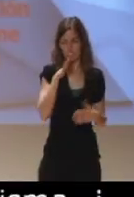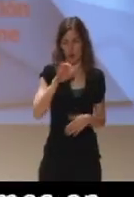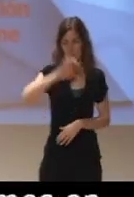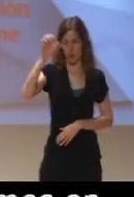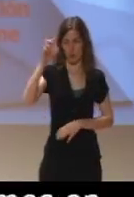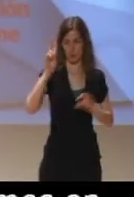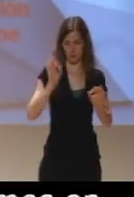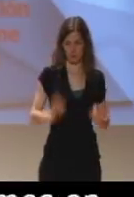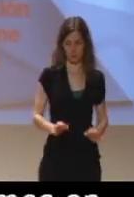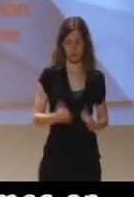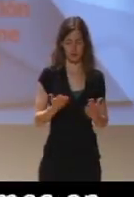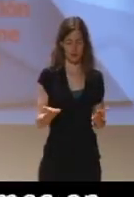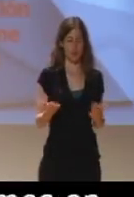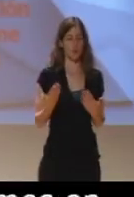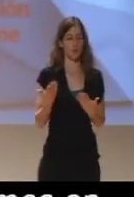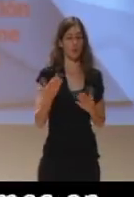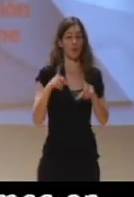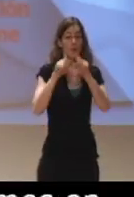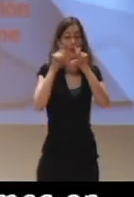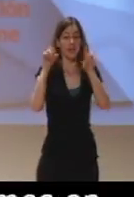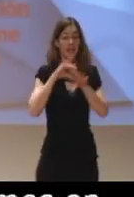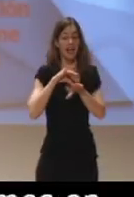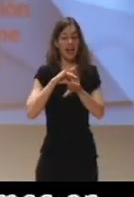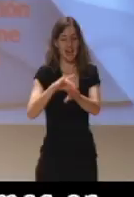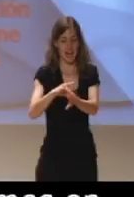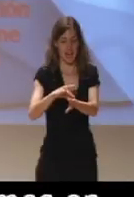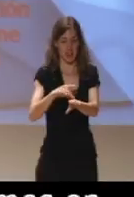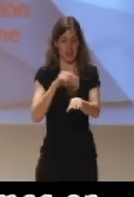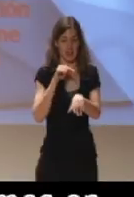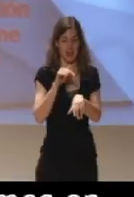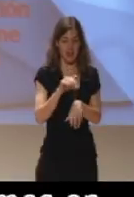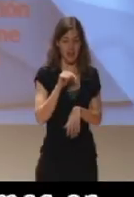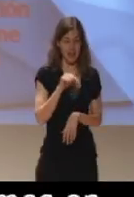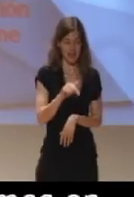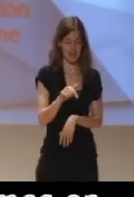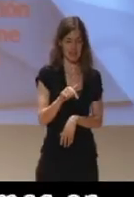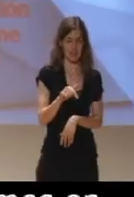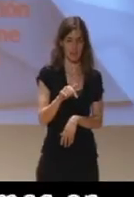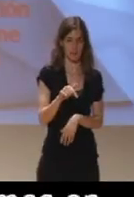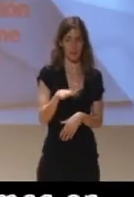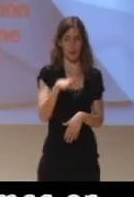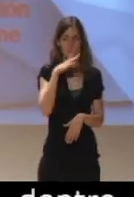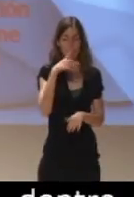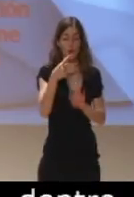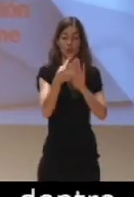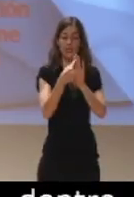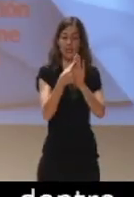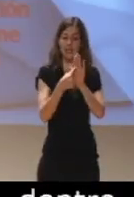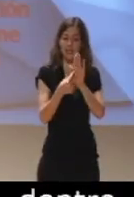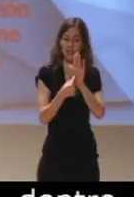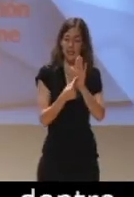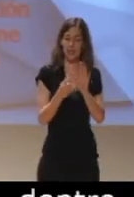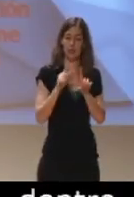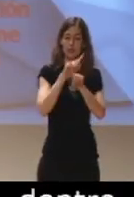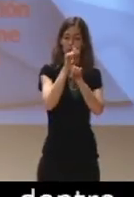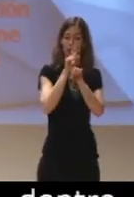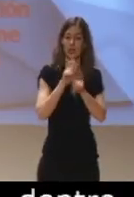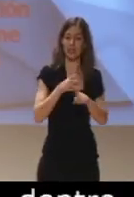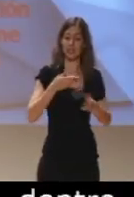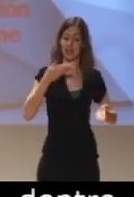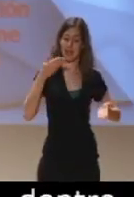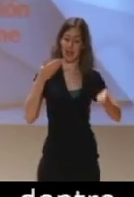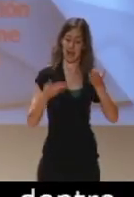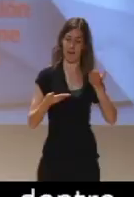that we have to apply the same standards here as in the rest of Spain. The standard